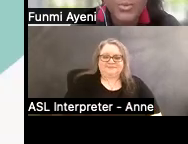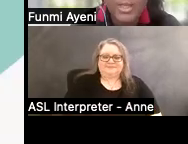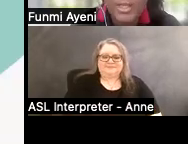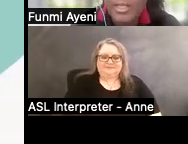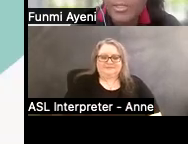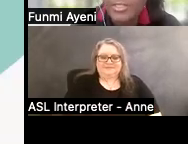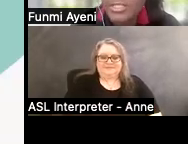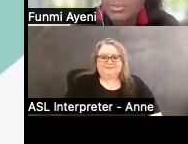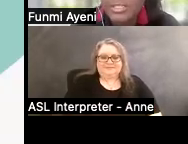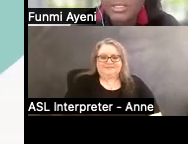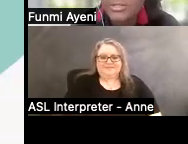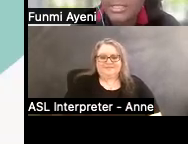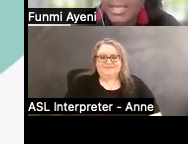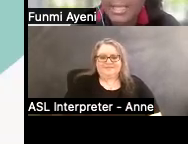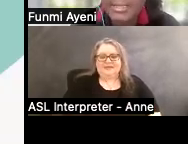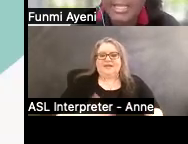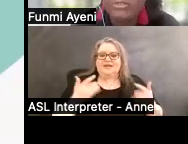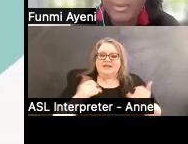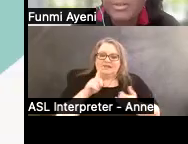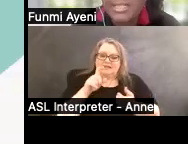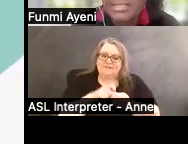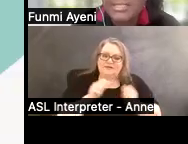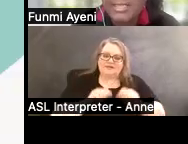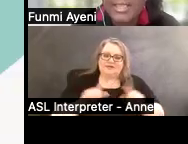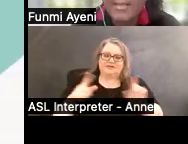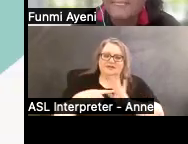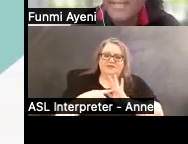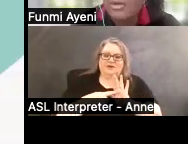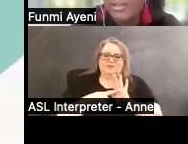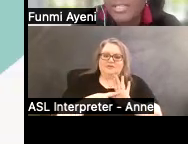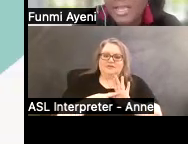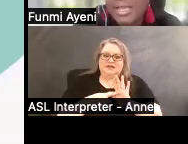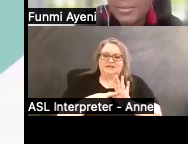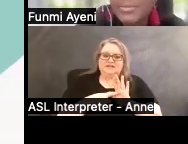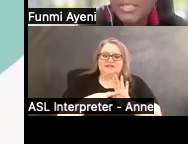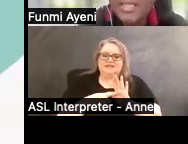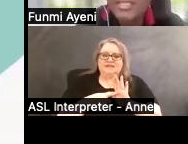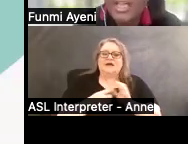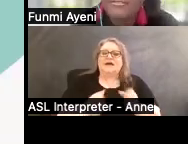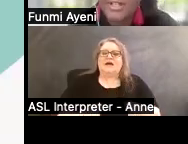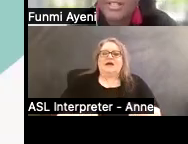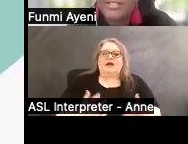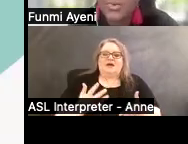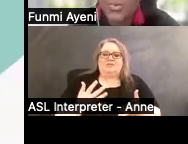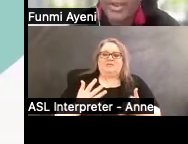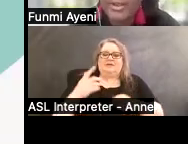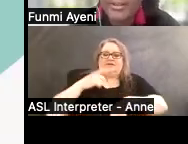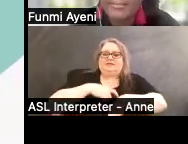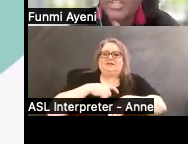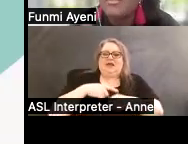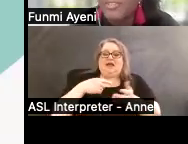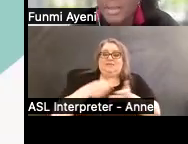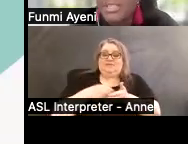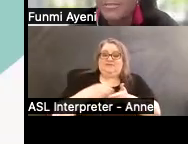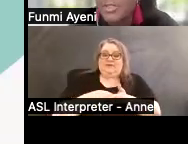And so this particular slide represents the amount of times that